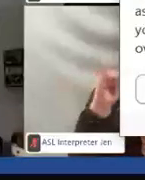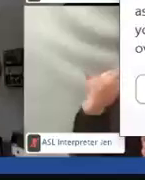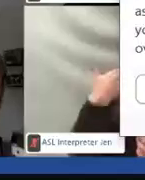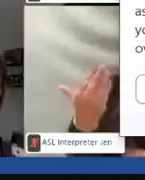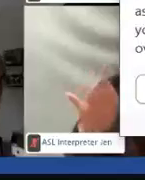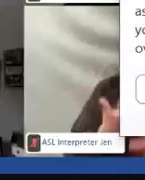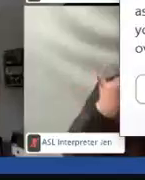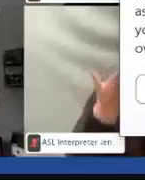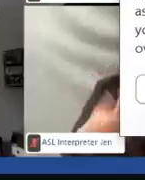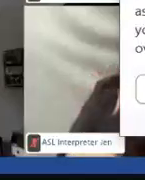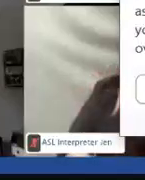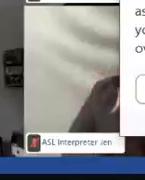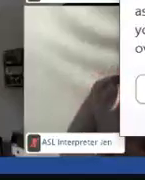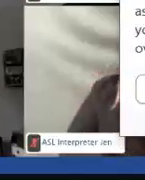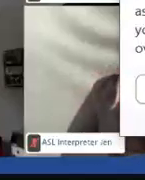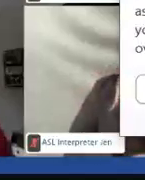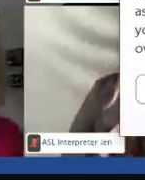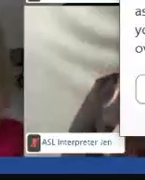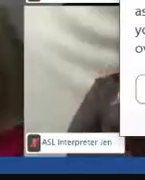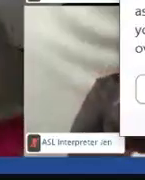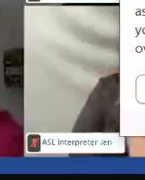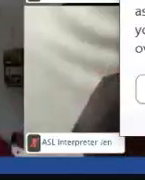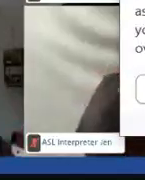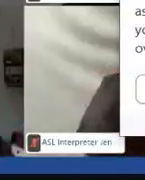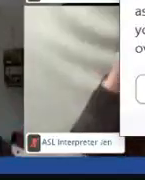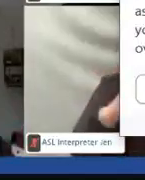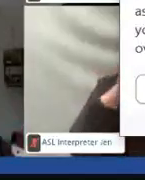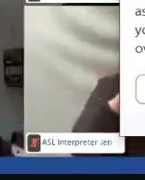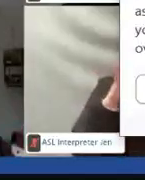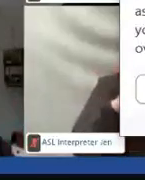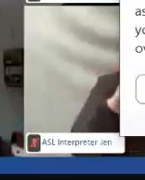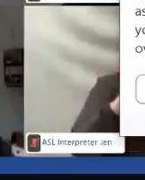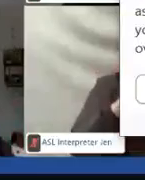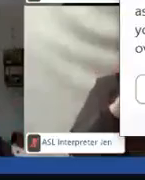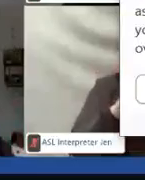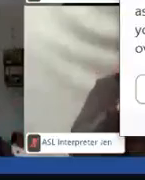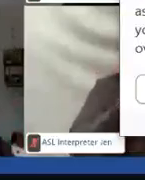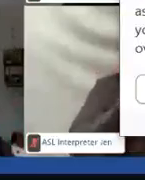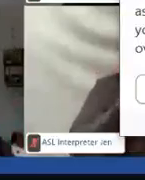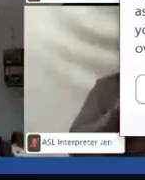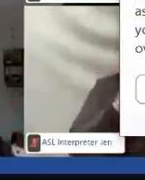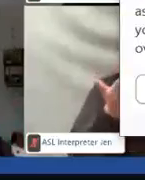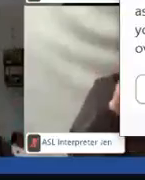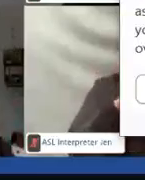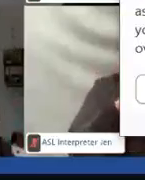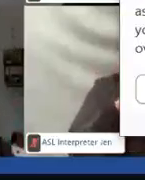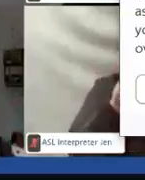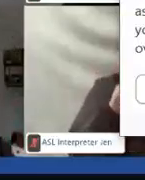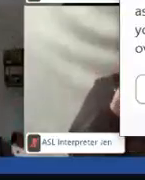suggestion. And then the final comment I have, again, this is more